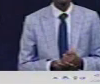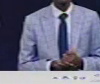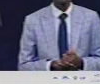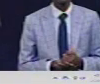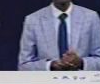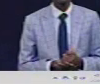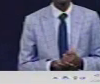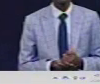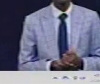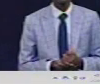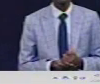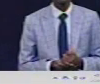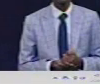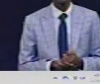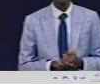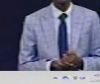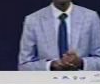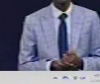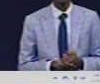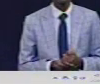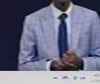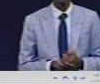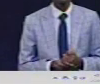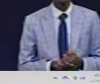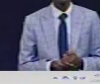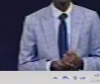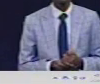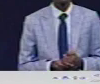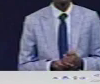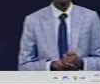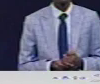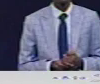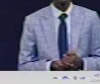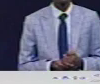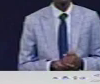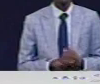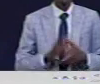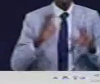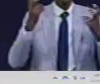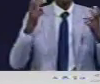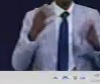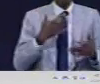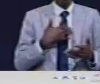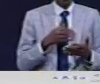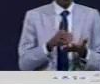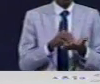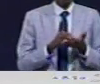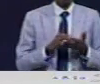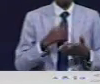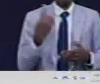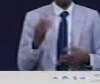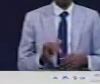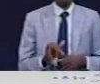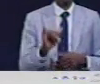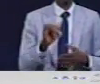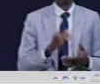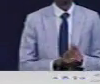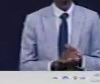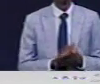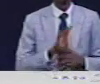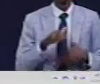Forever. All to Jesus I consecrate anew. He is my portion